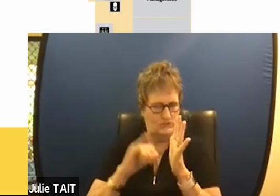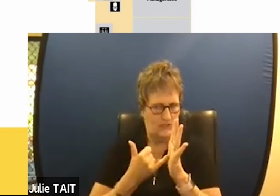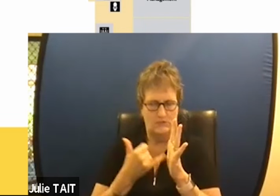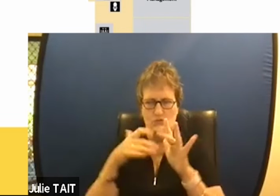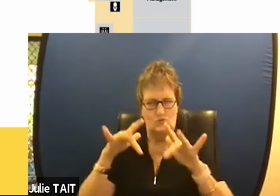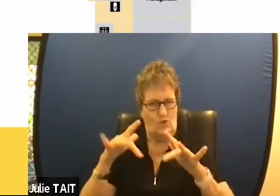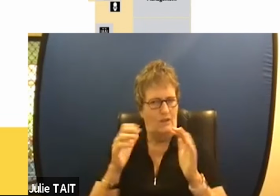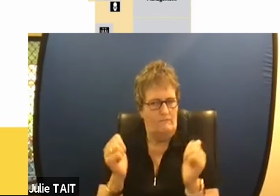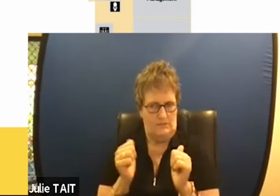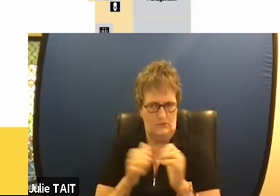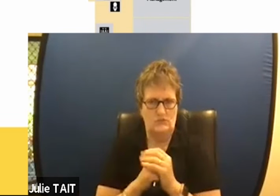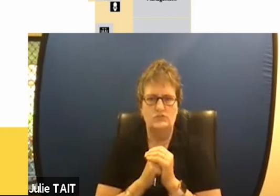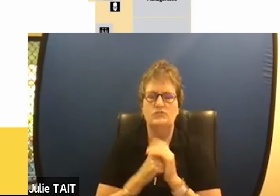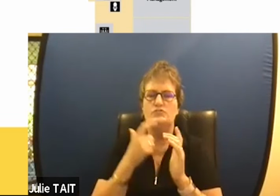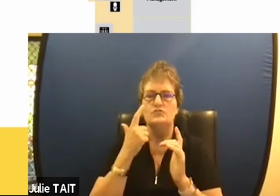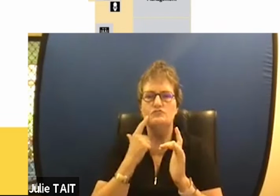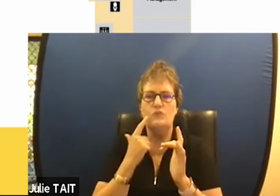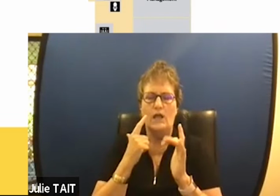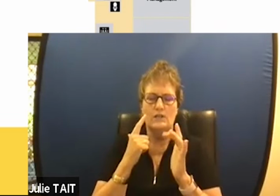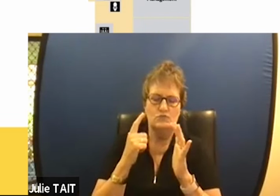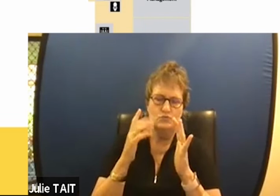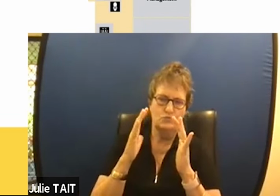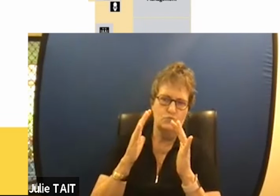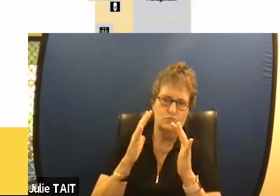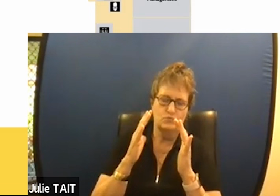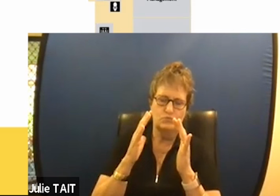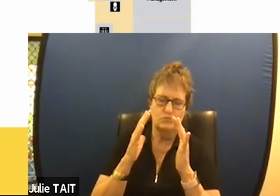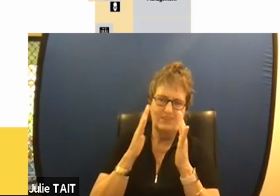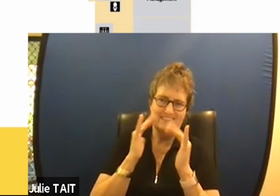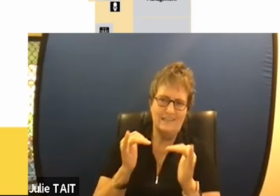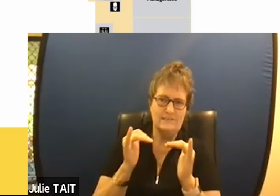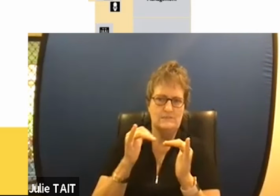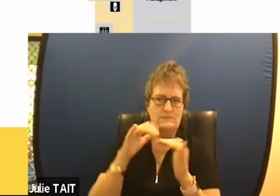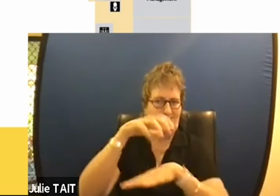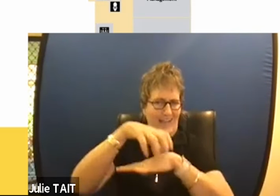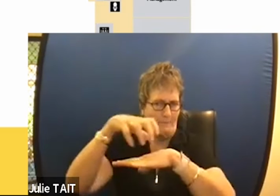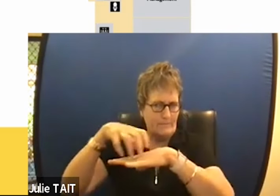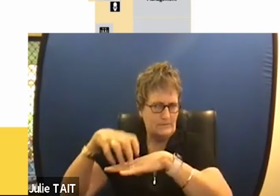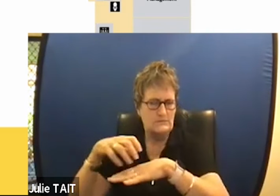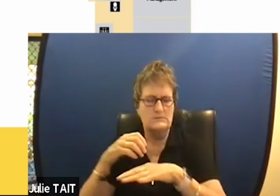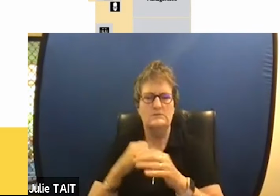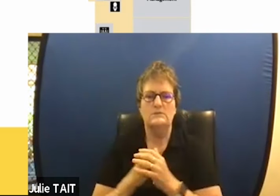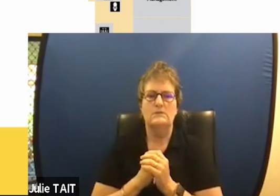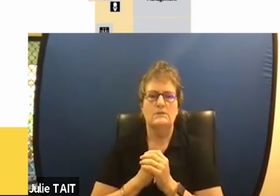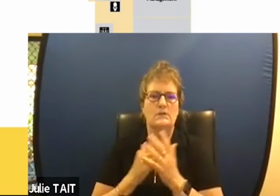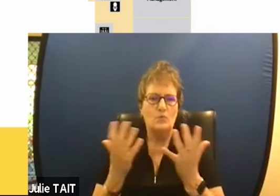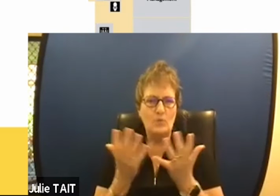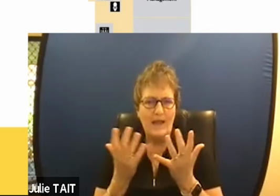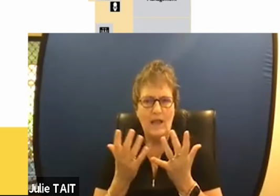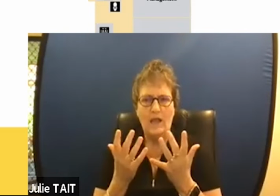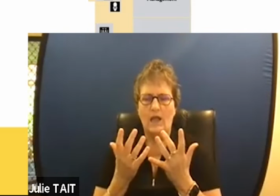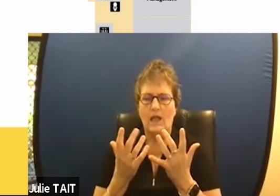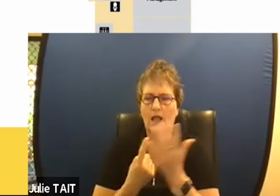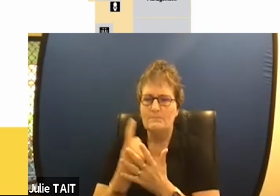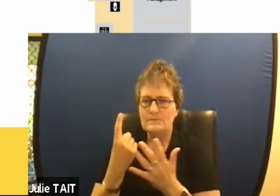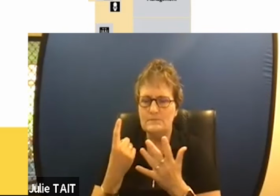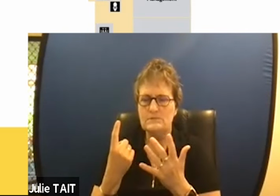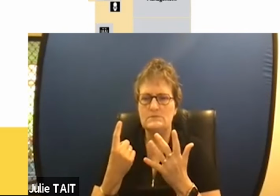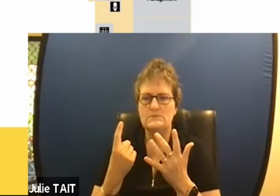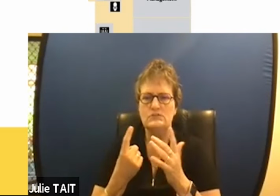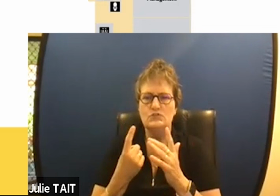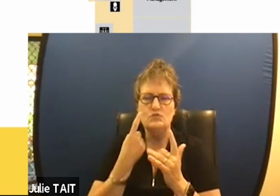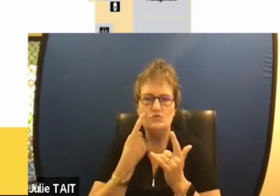the assessment of campus was to look at where these sensory things are taking place. A lot of it happens in workshops. So just